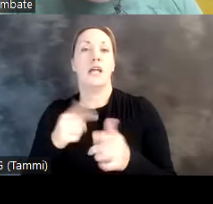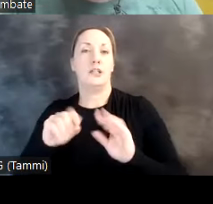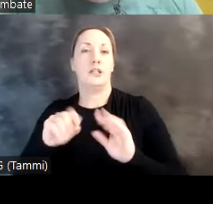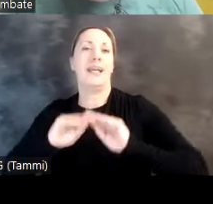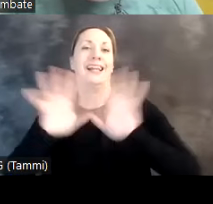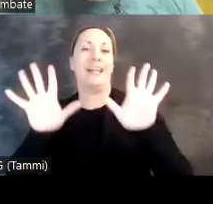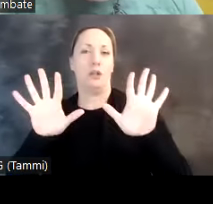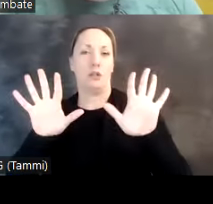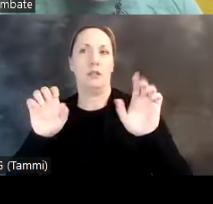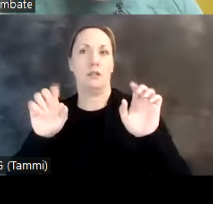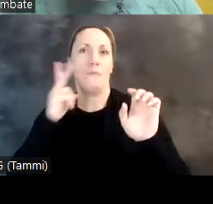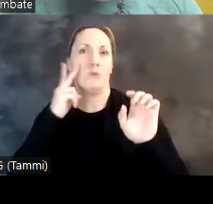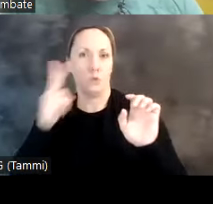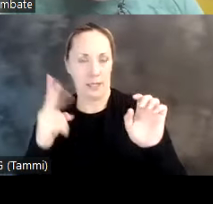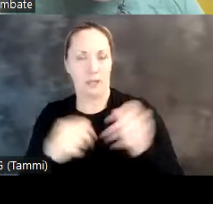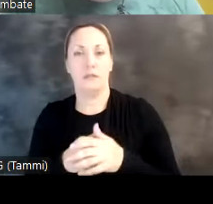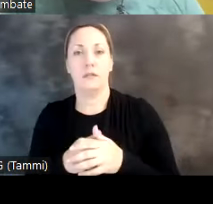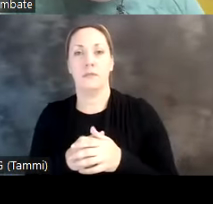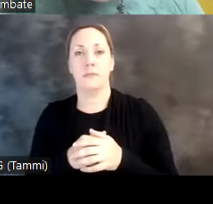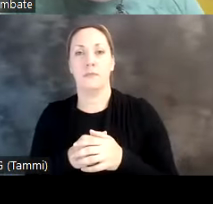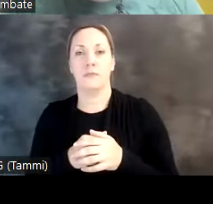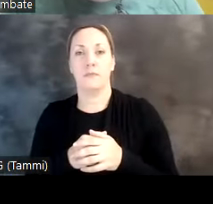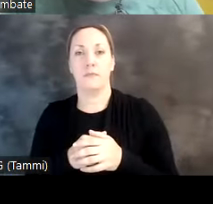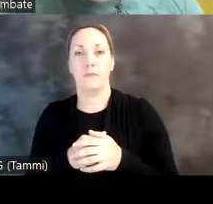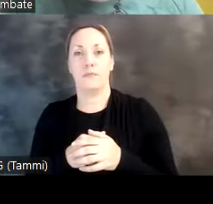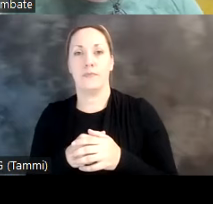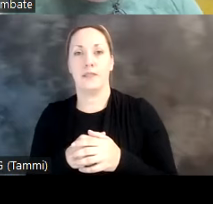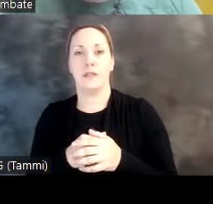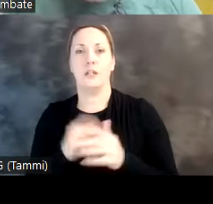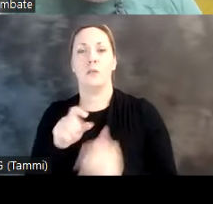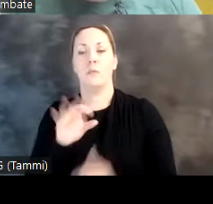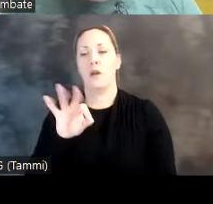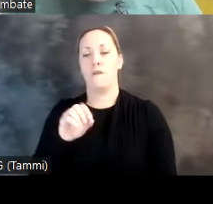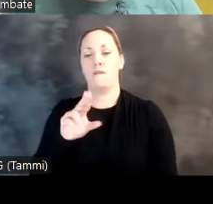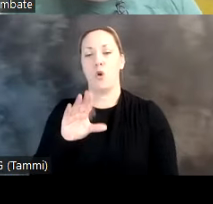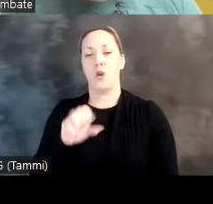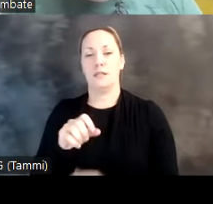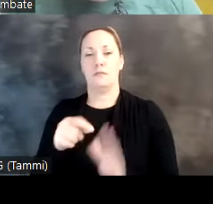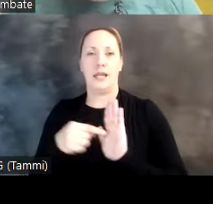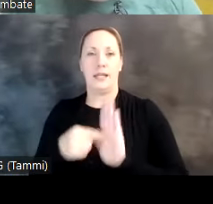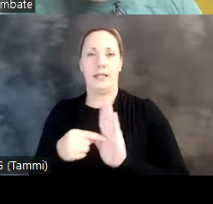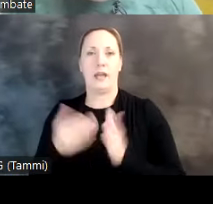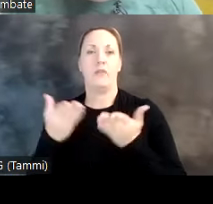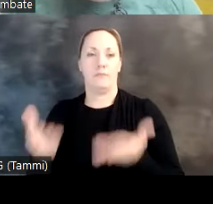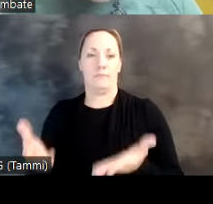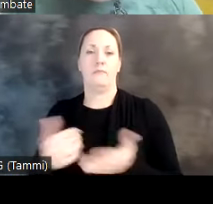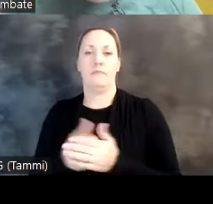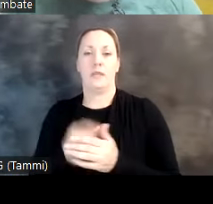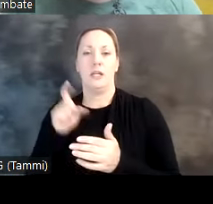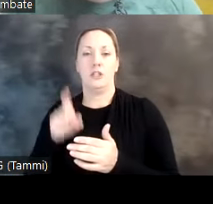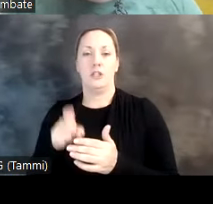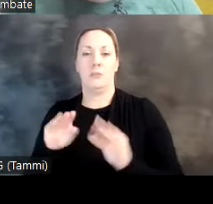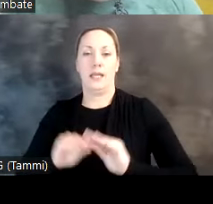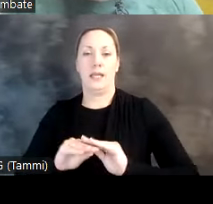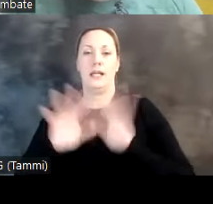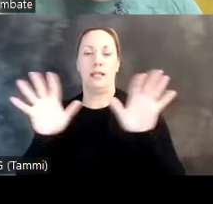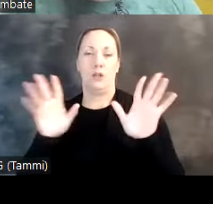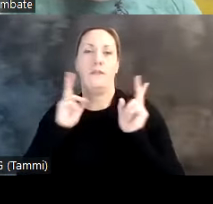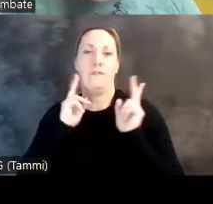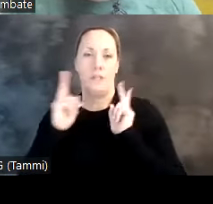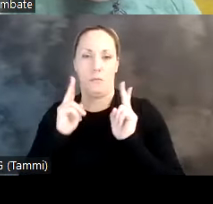visible. There should be a focus indicator present, and it should be clearly visible.